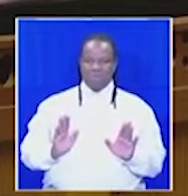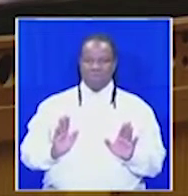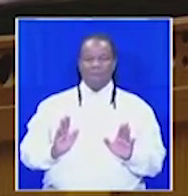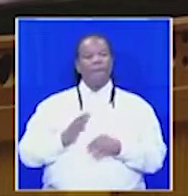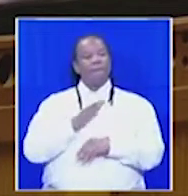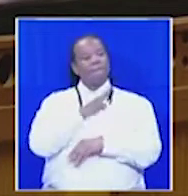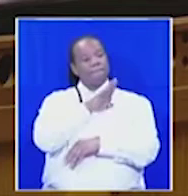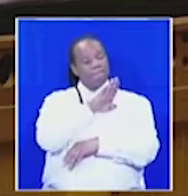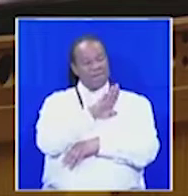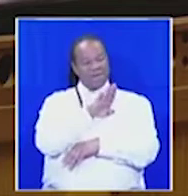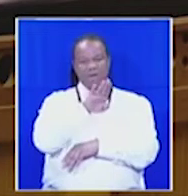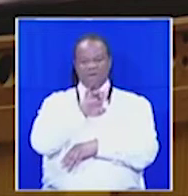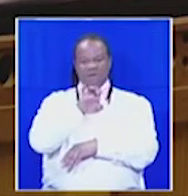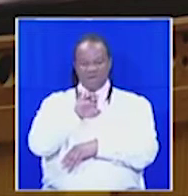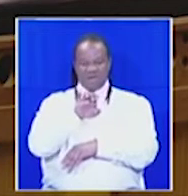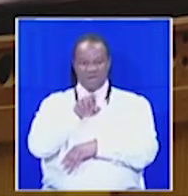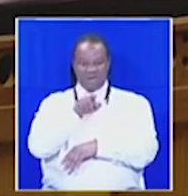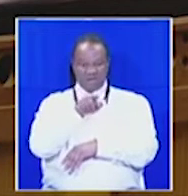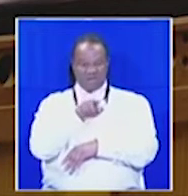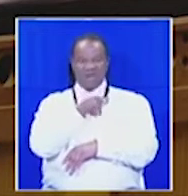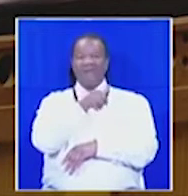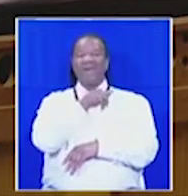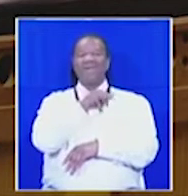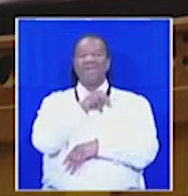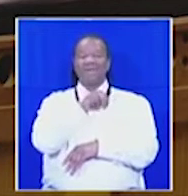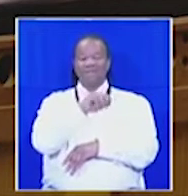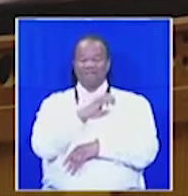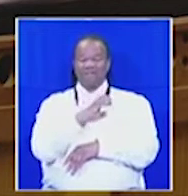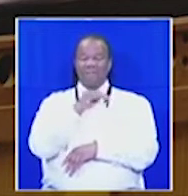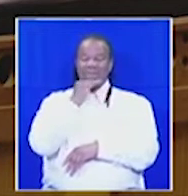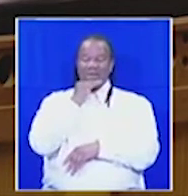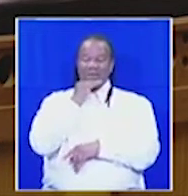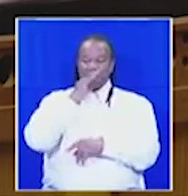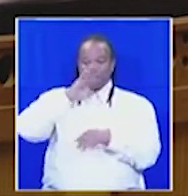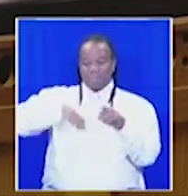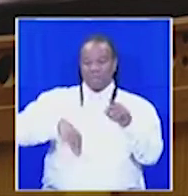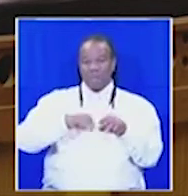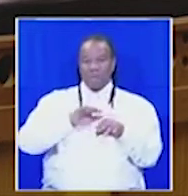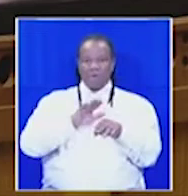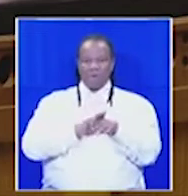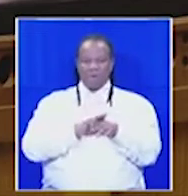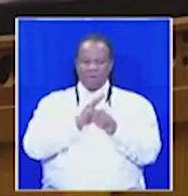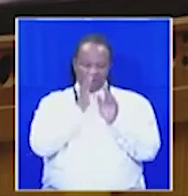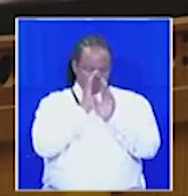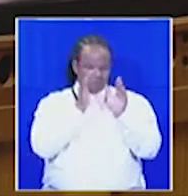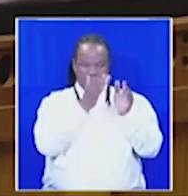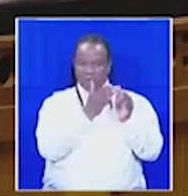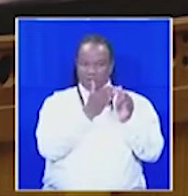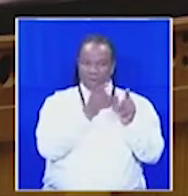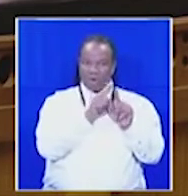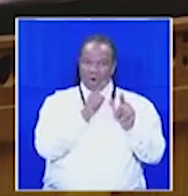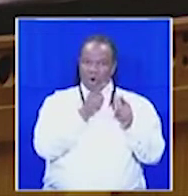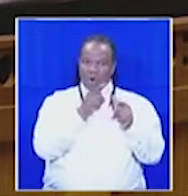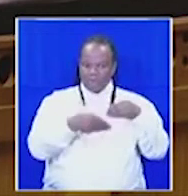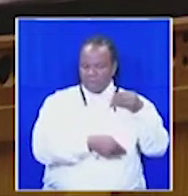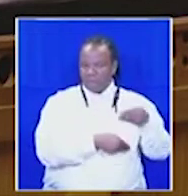BEE under the ANC is becoming increasingly punitive, increasingly narrow, and increasingly manipulates outcomes instead of dealing with the real